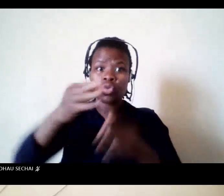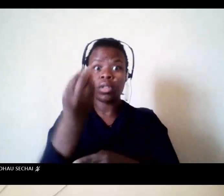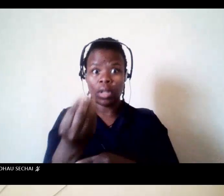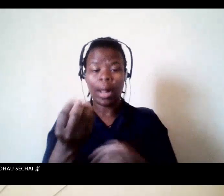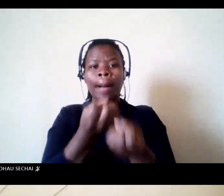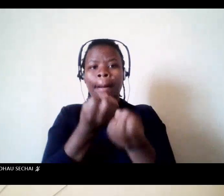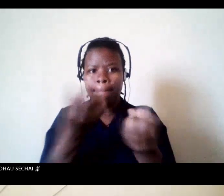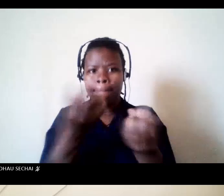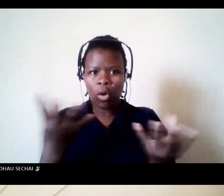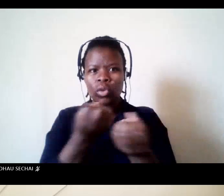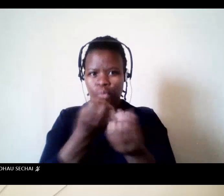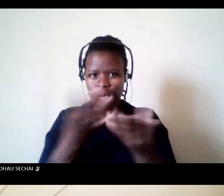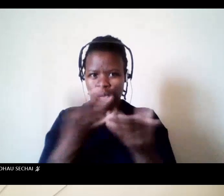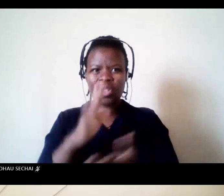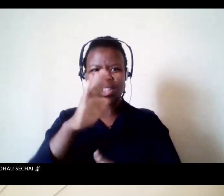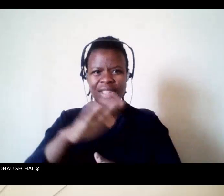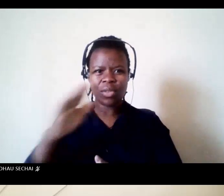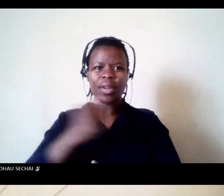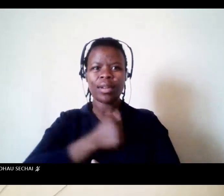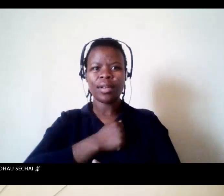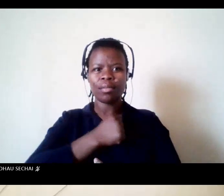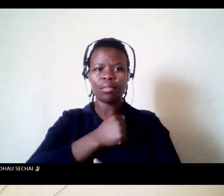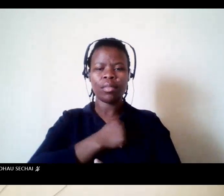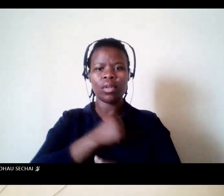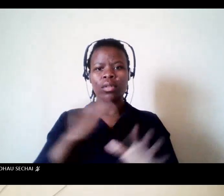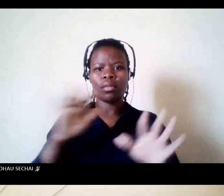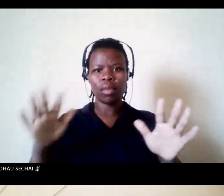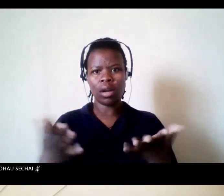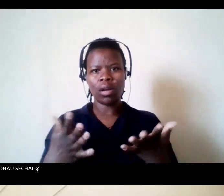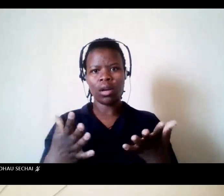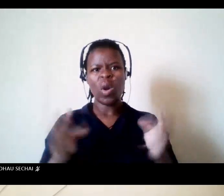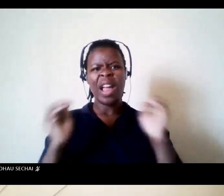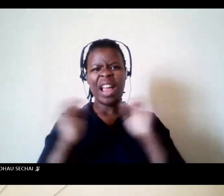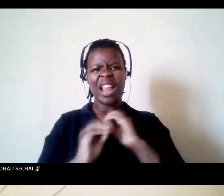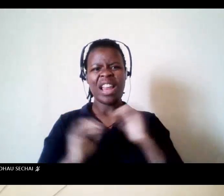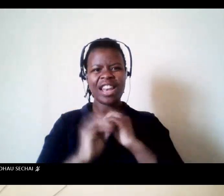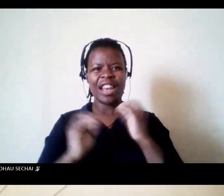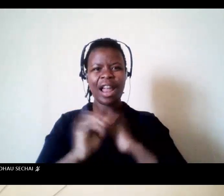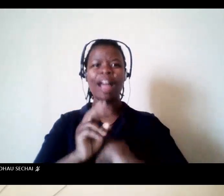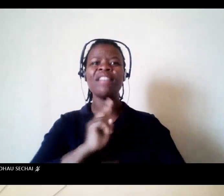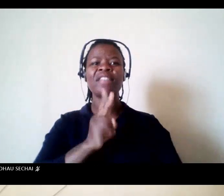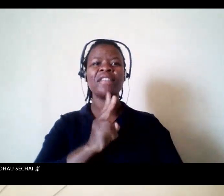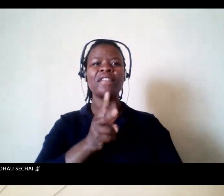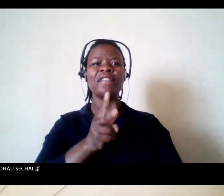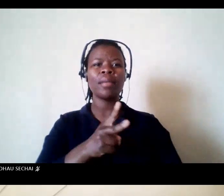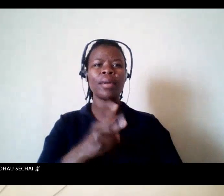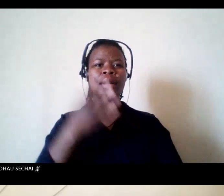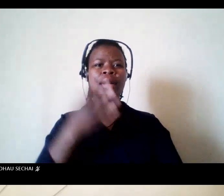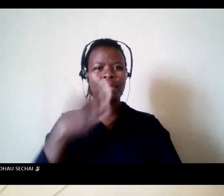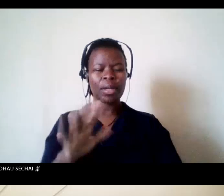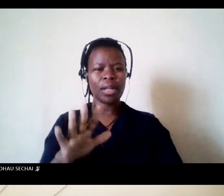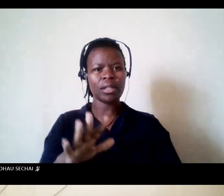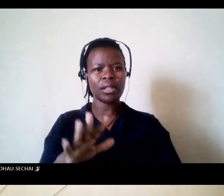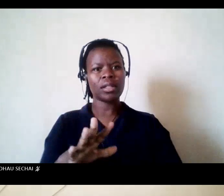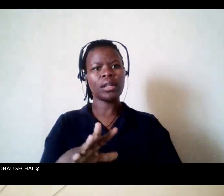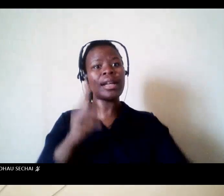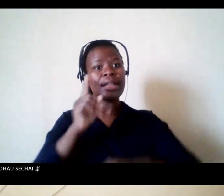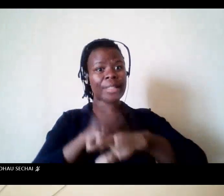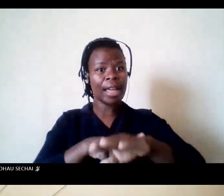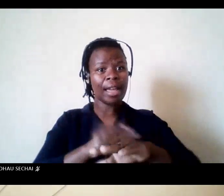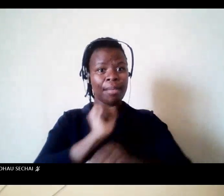my children, they are nonverbal. So they spend the majority of their